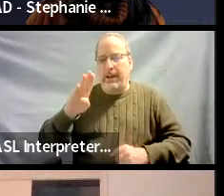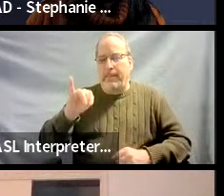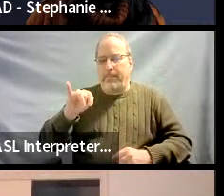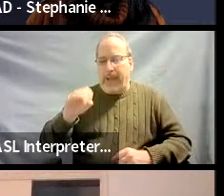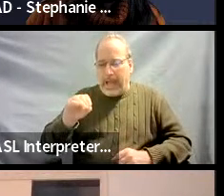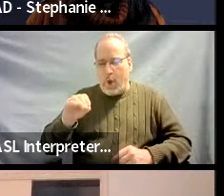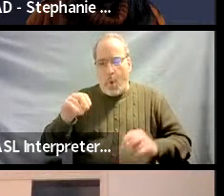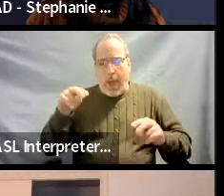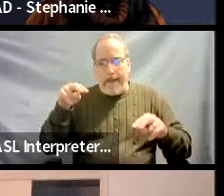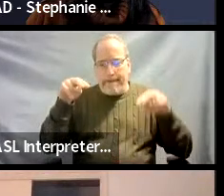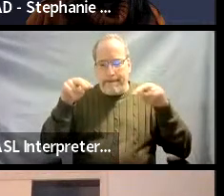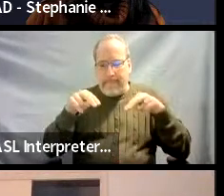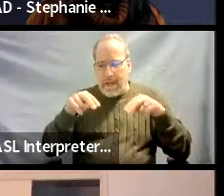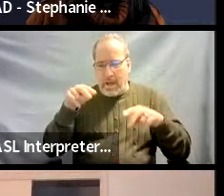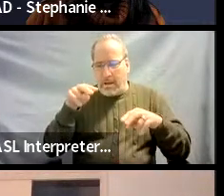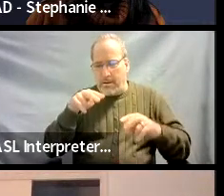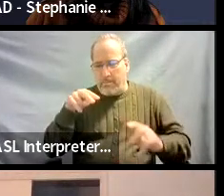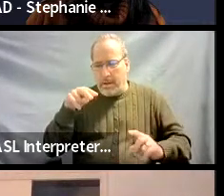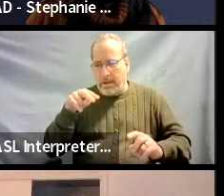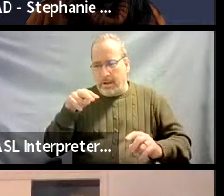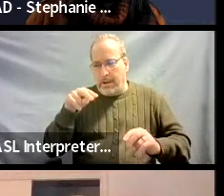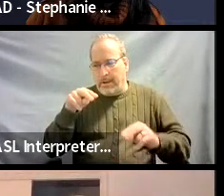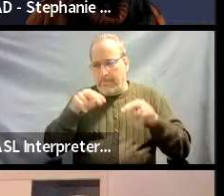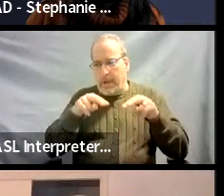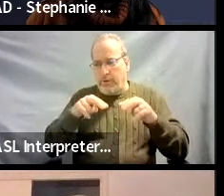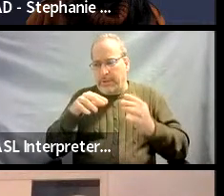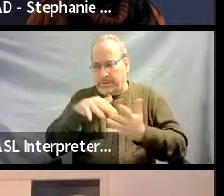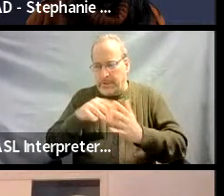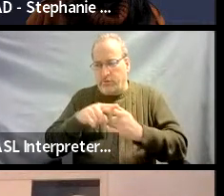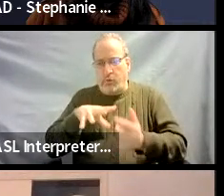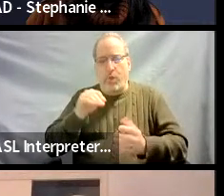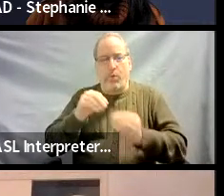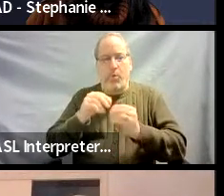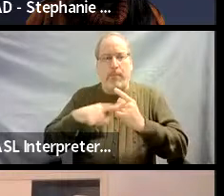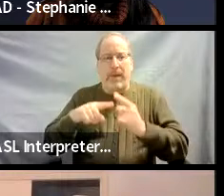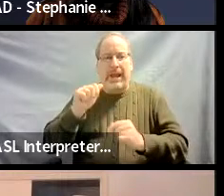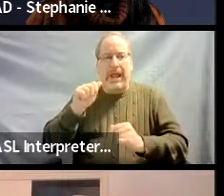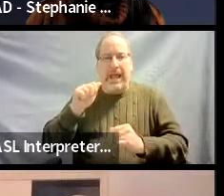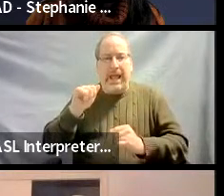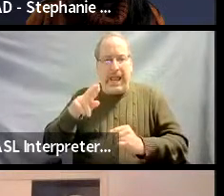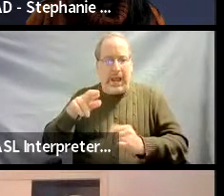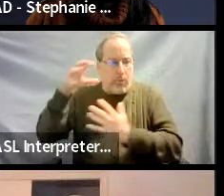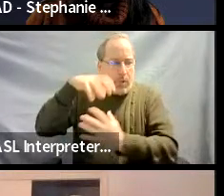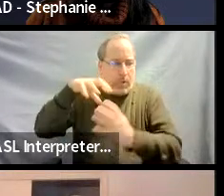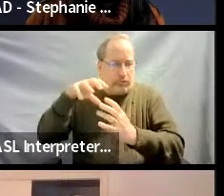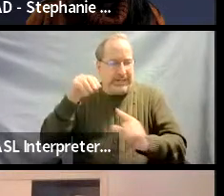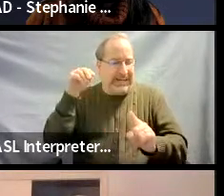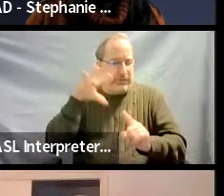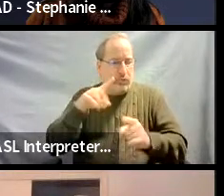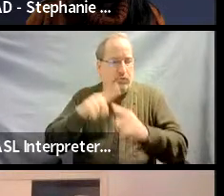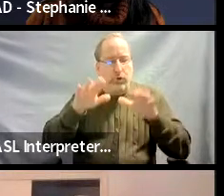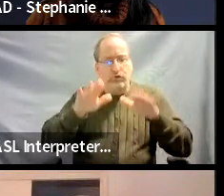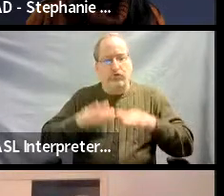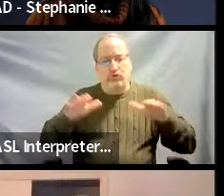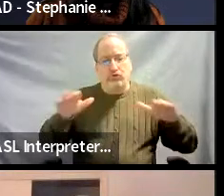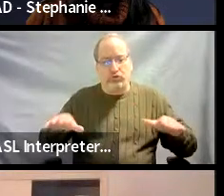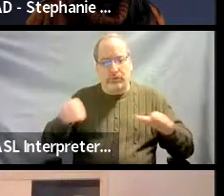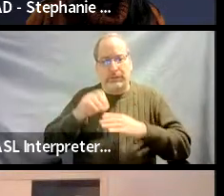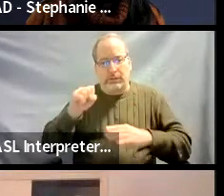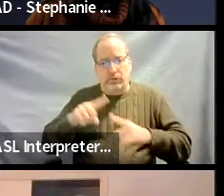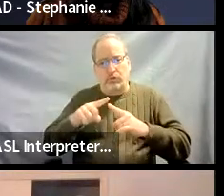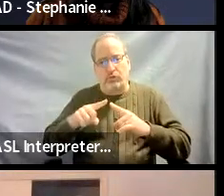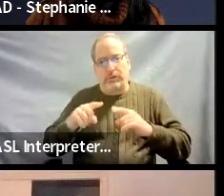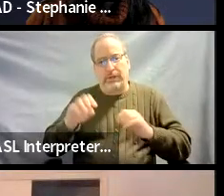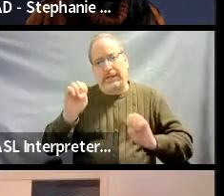study that is designed to learn more about air pollution exposures to children in Stockton and to evaluate